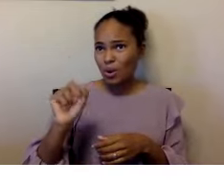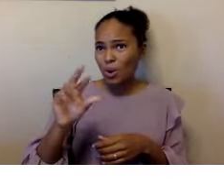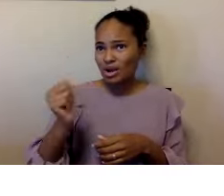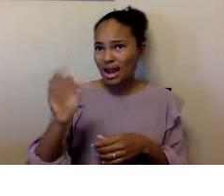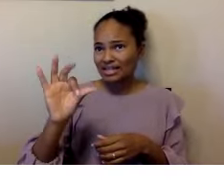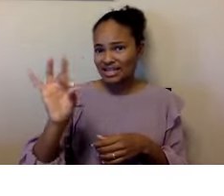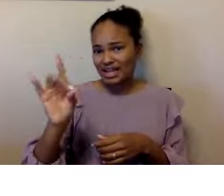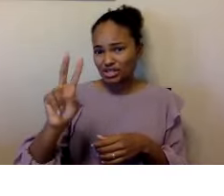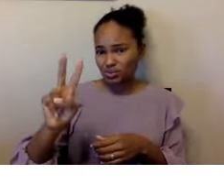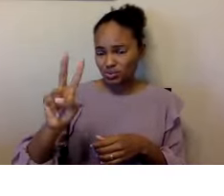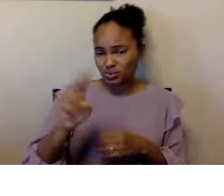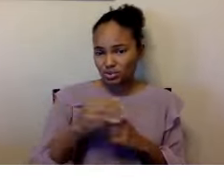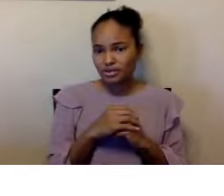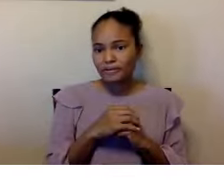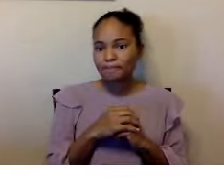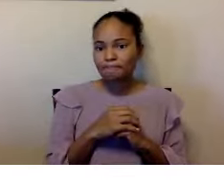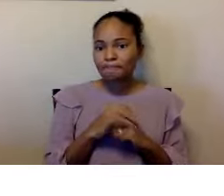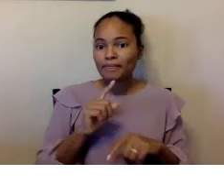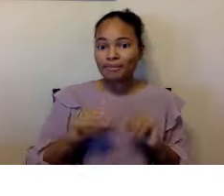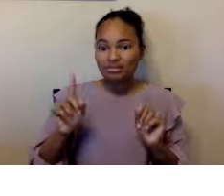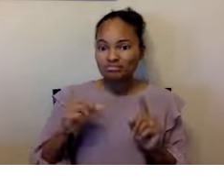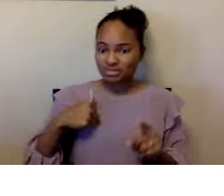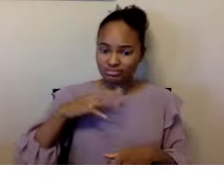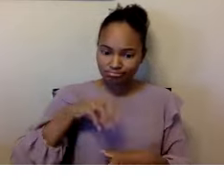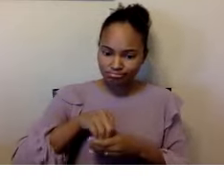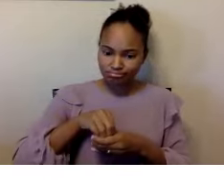I've been totally, really into the movement since then.